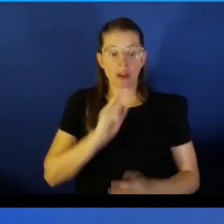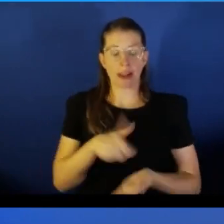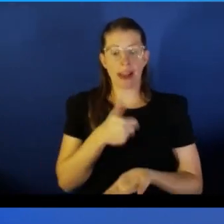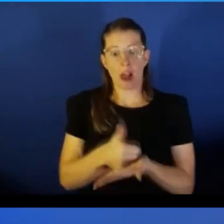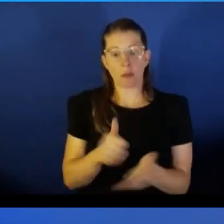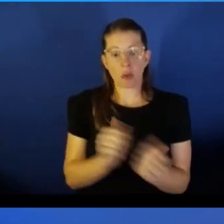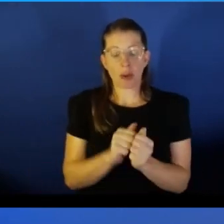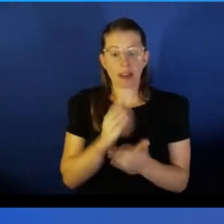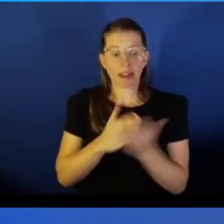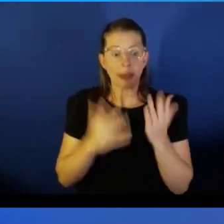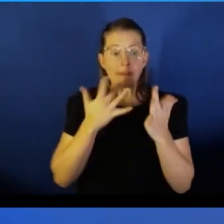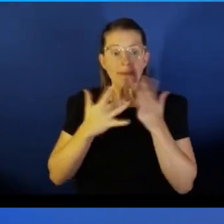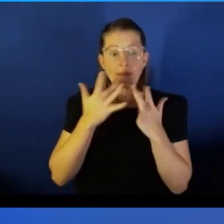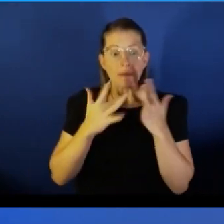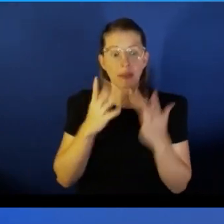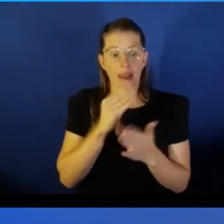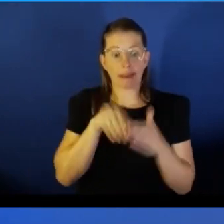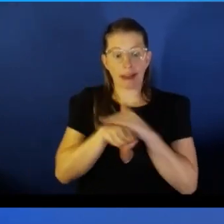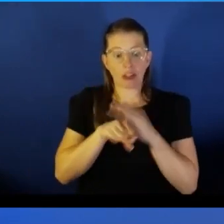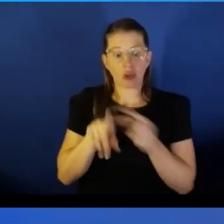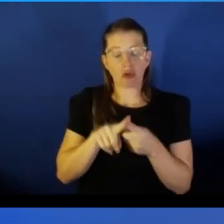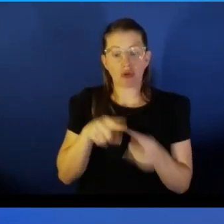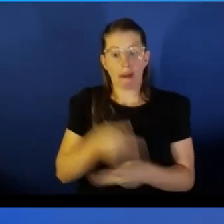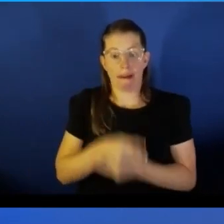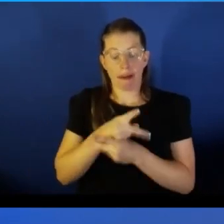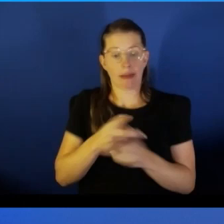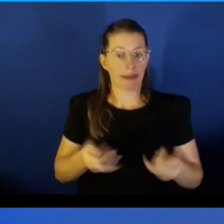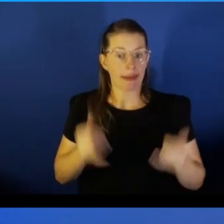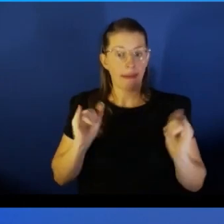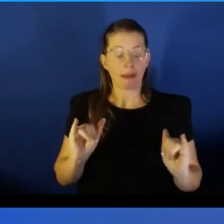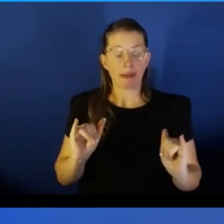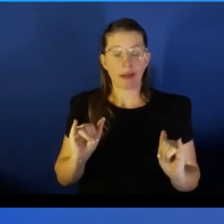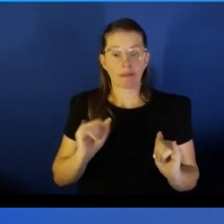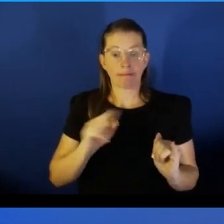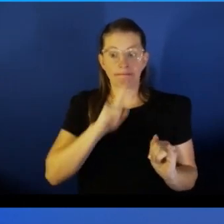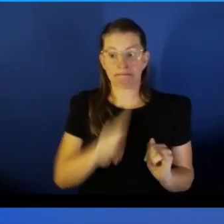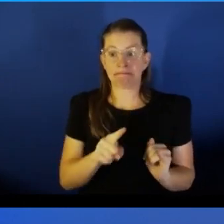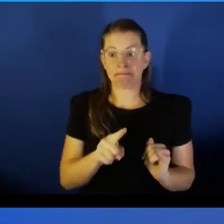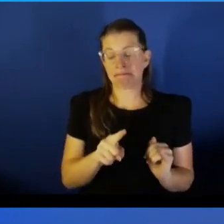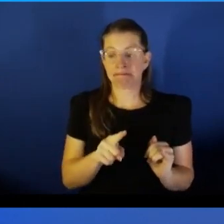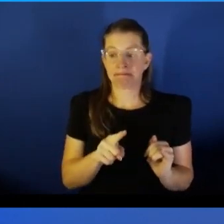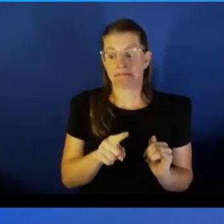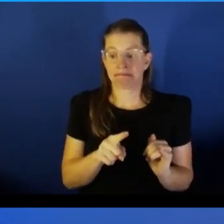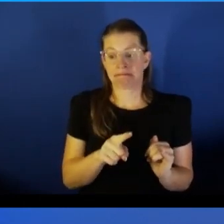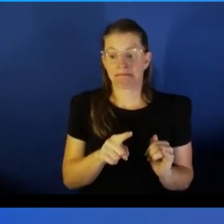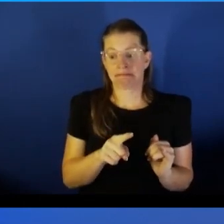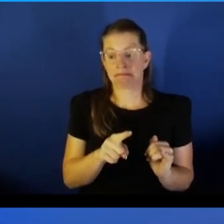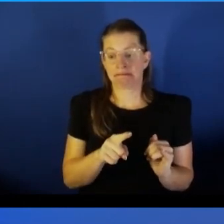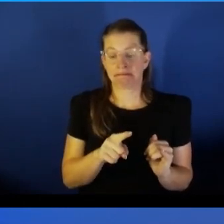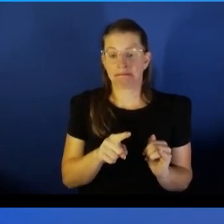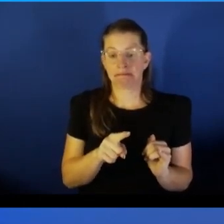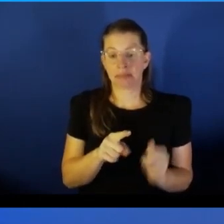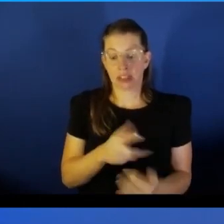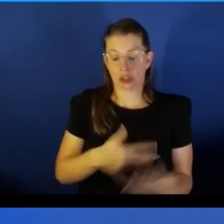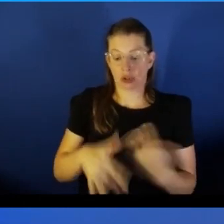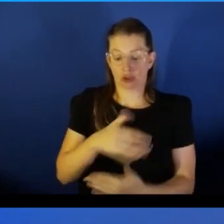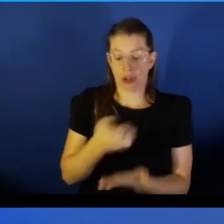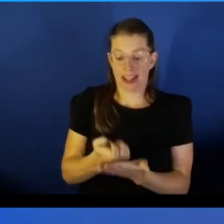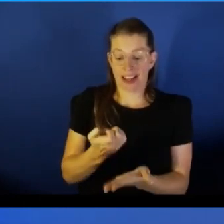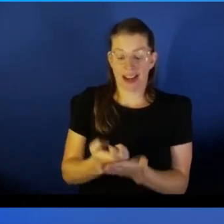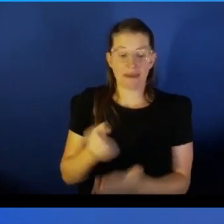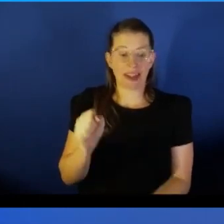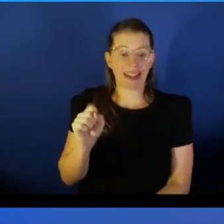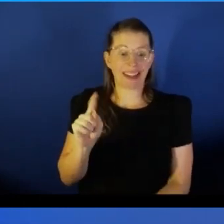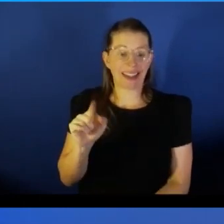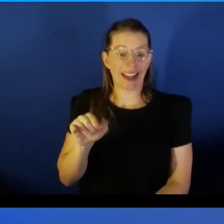in access to care, because it still is very, I would say, on socioeconomic status. If you have